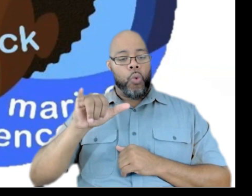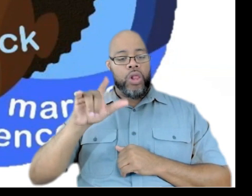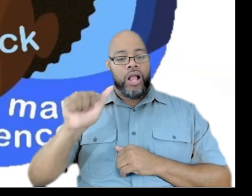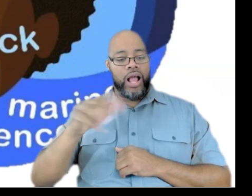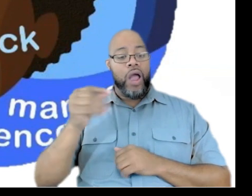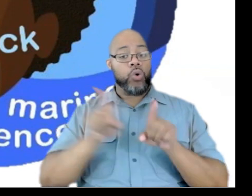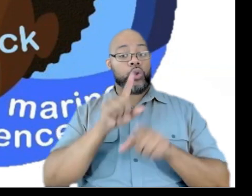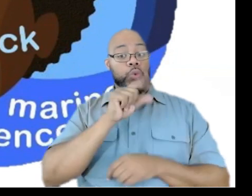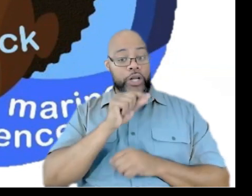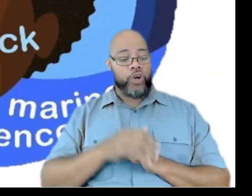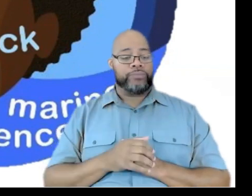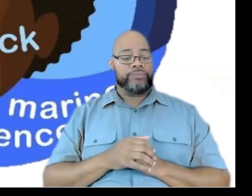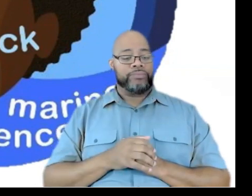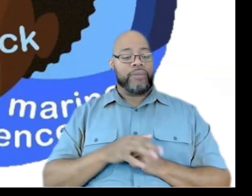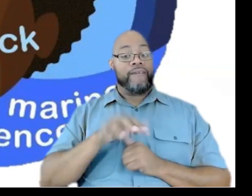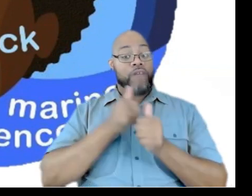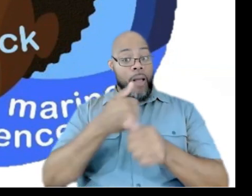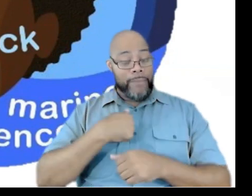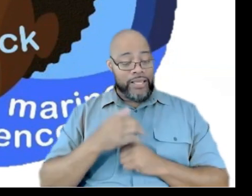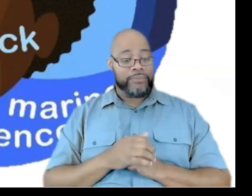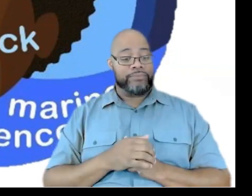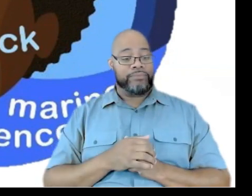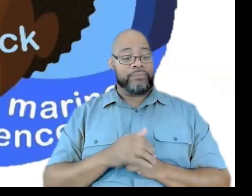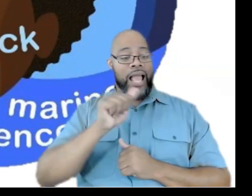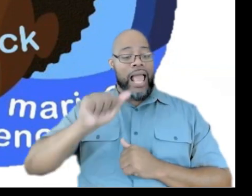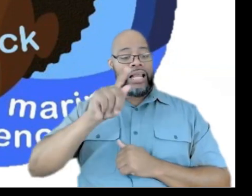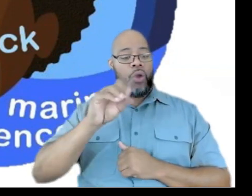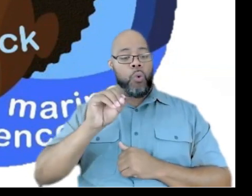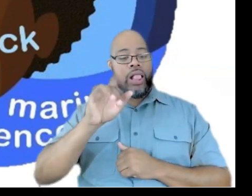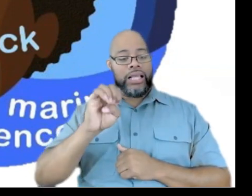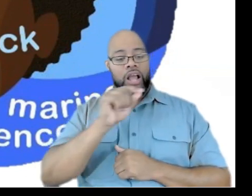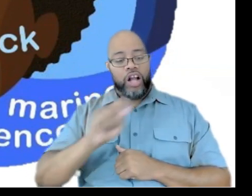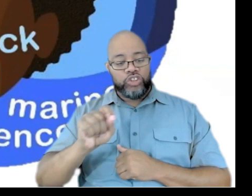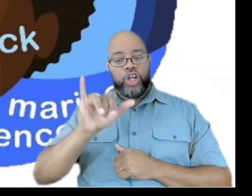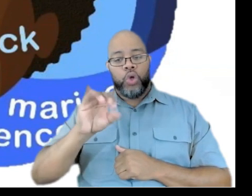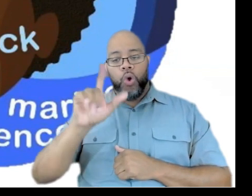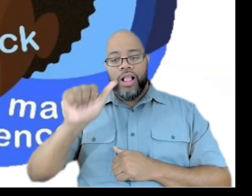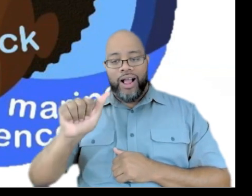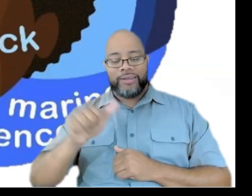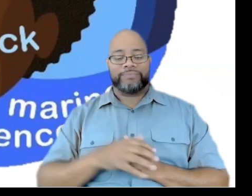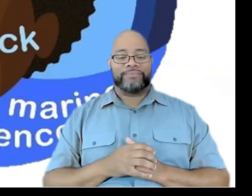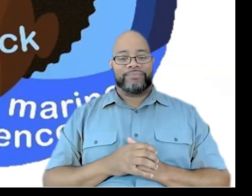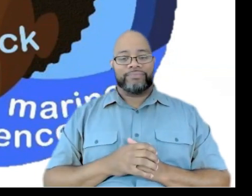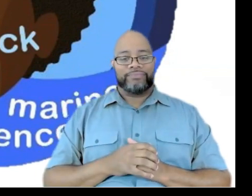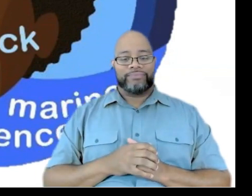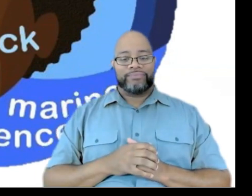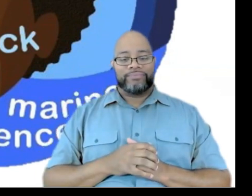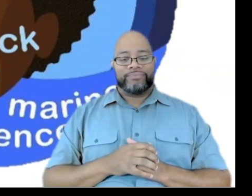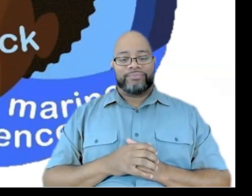also on Twitter, where you can follow me at Koli_Yola.